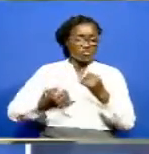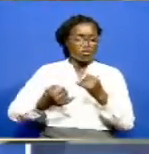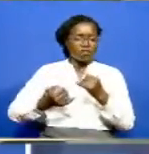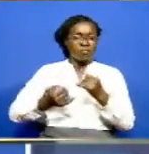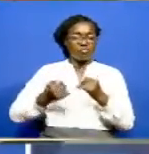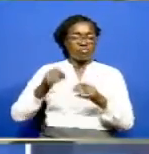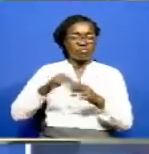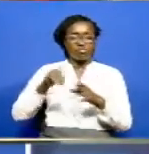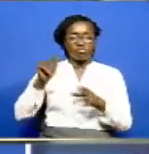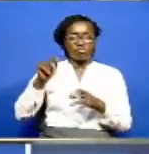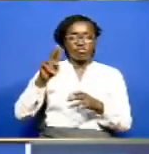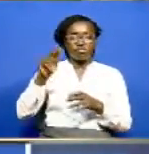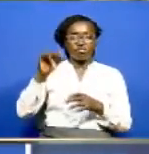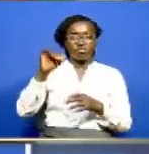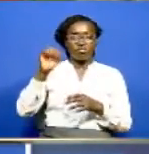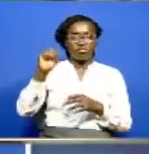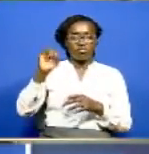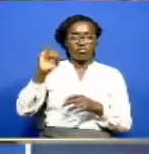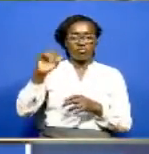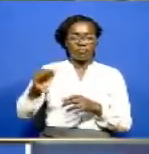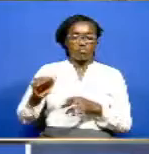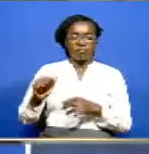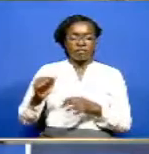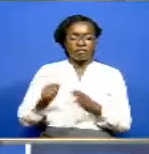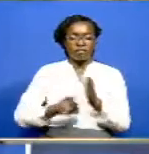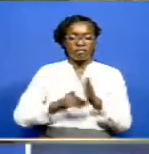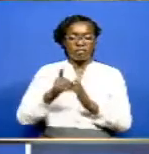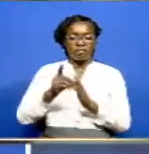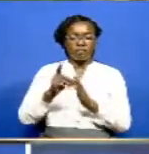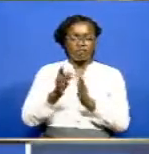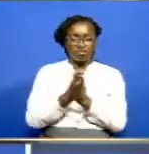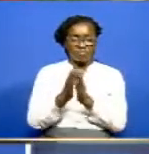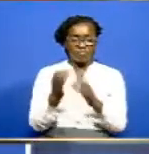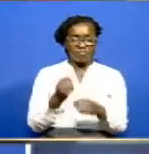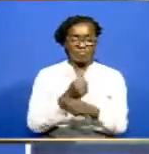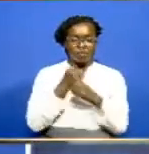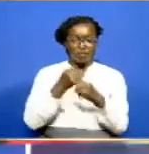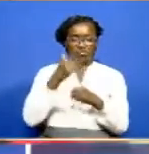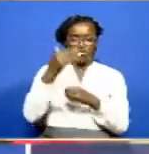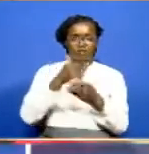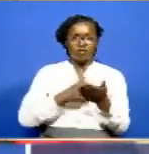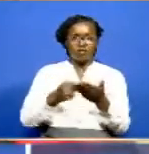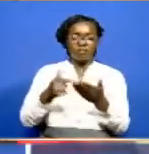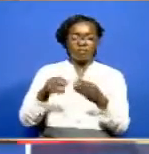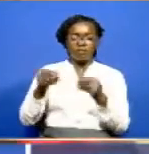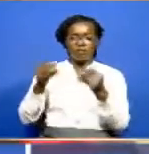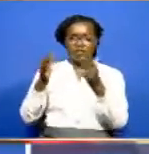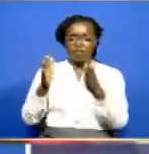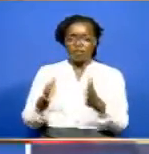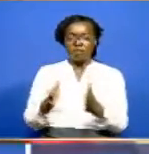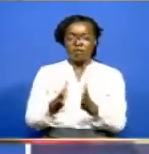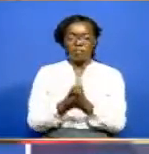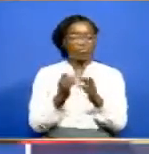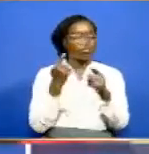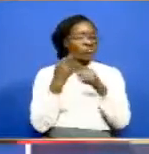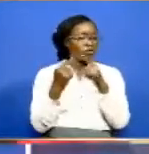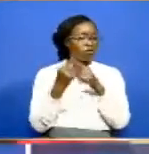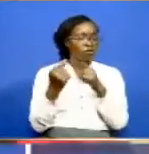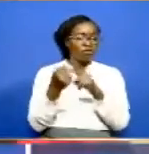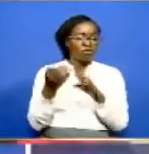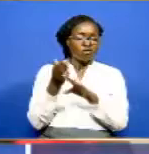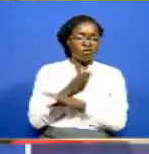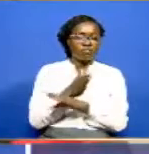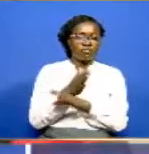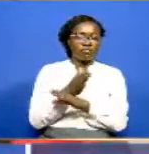Tunisia has only helped develop its ability and resilience ahead of next week's qualifiers. Talking from experience from the past